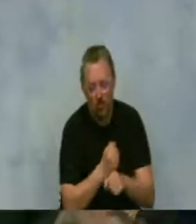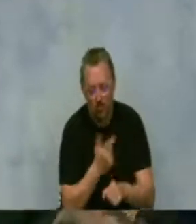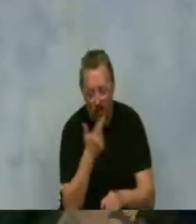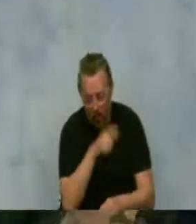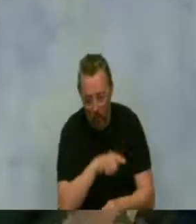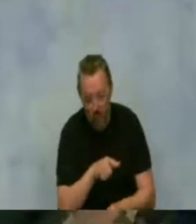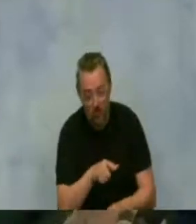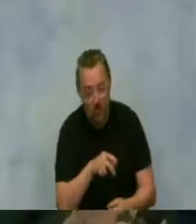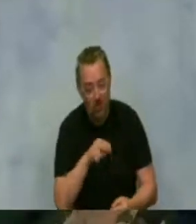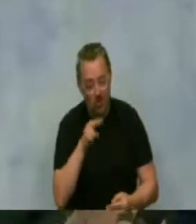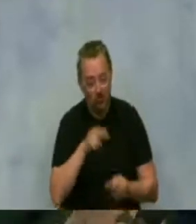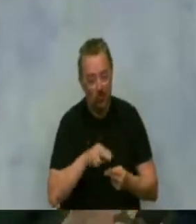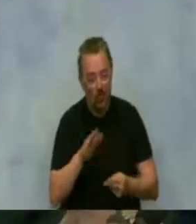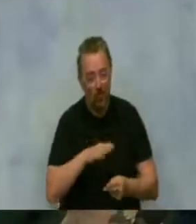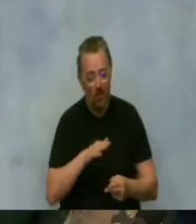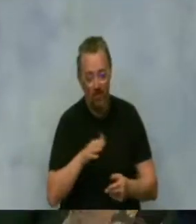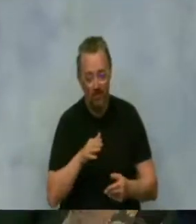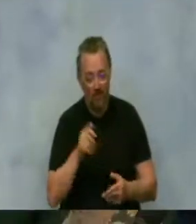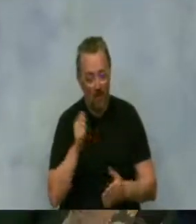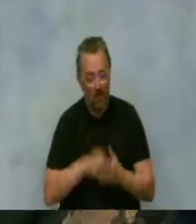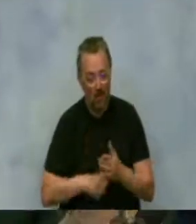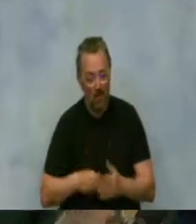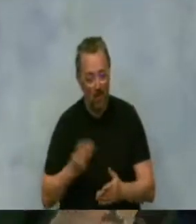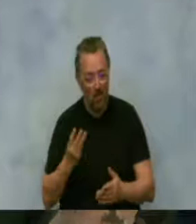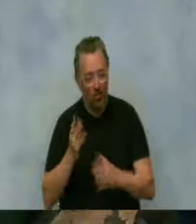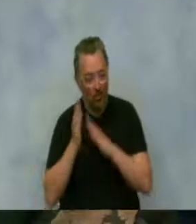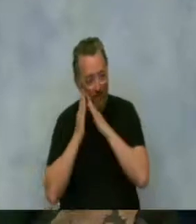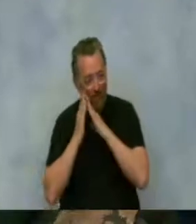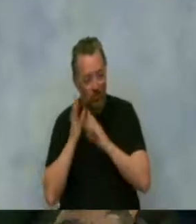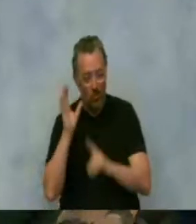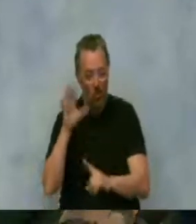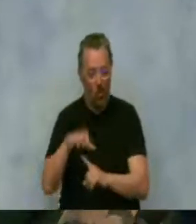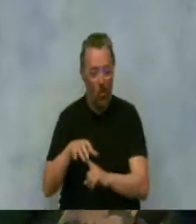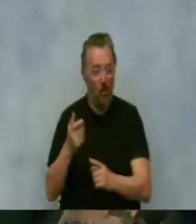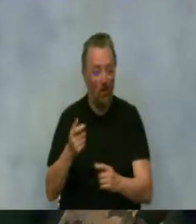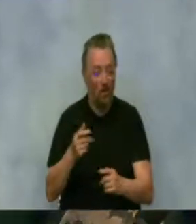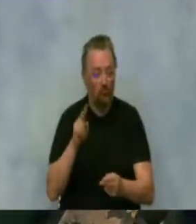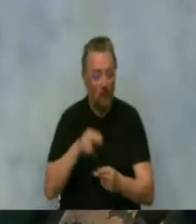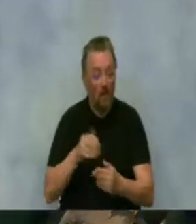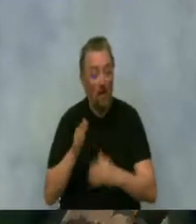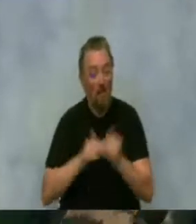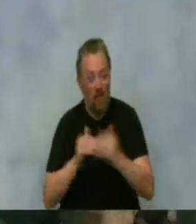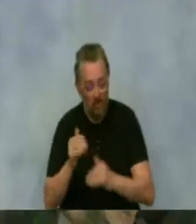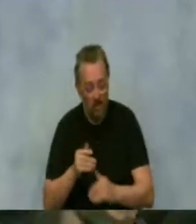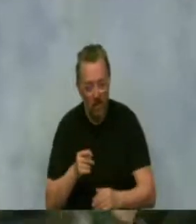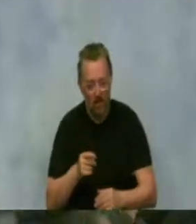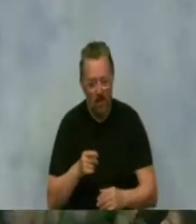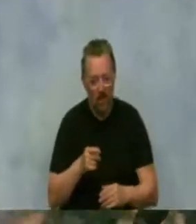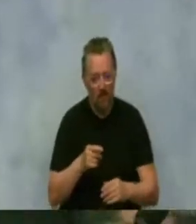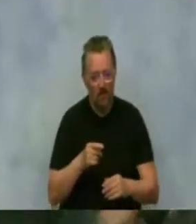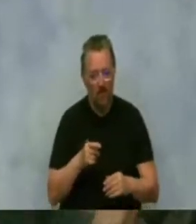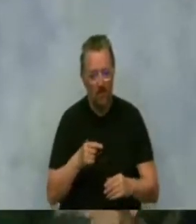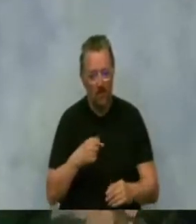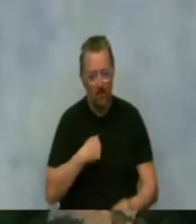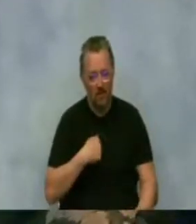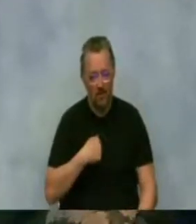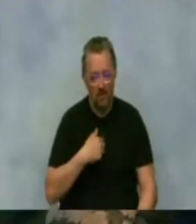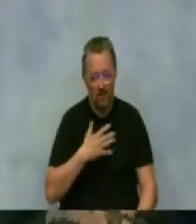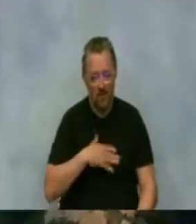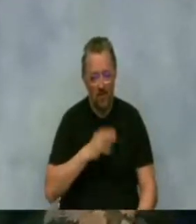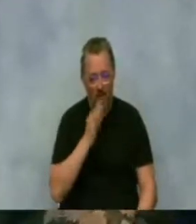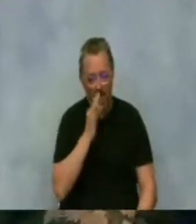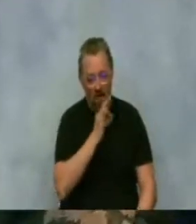certainly cheaper than buying a 3-bedroom family home, than building a 3-bedroom family home. So what I would really ask